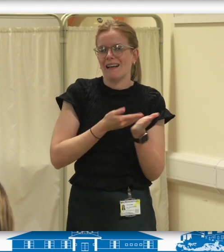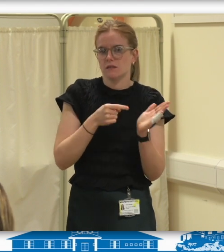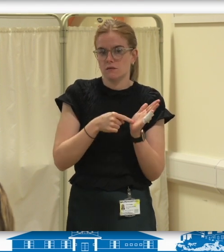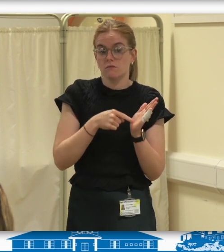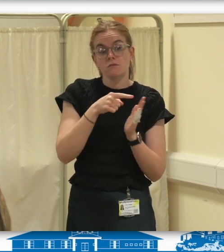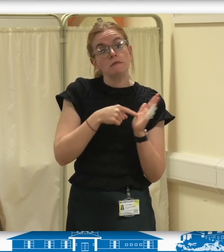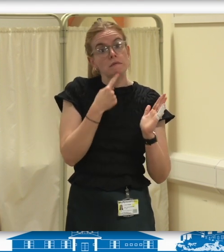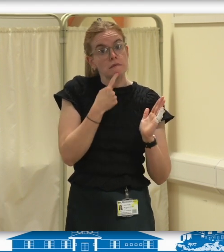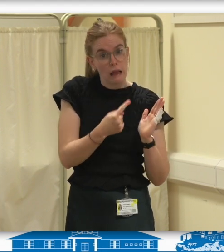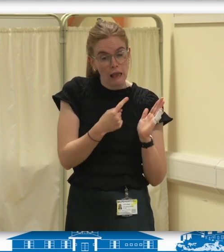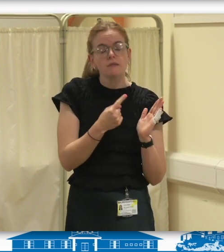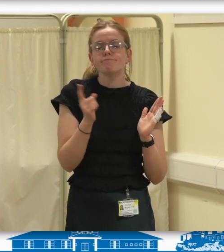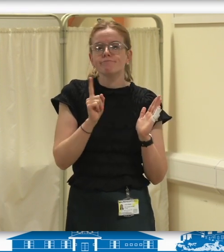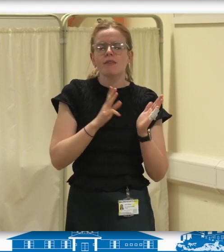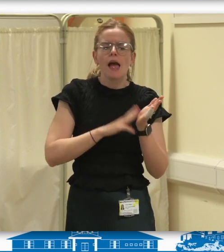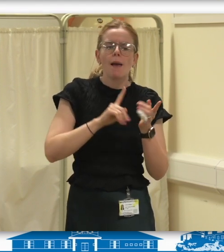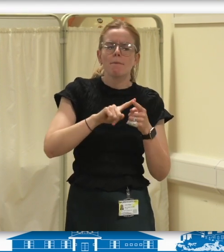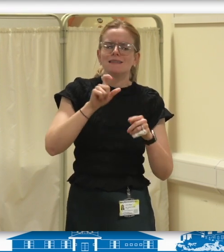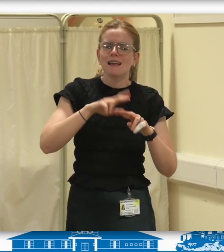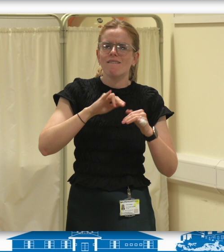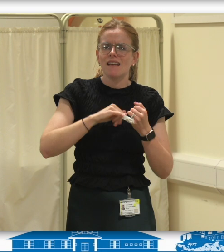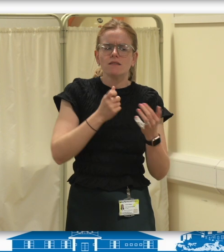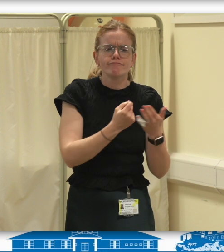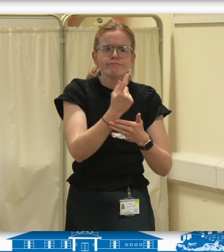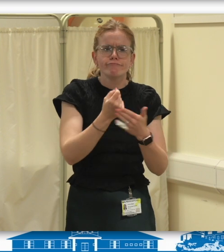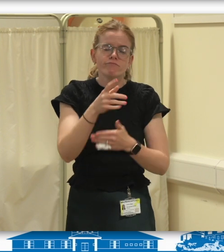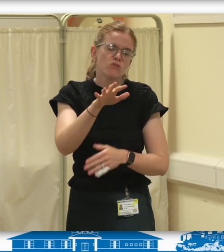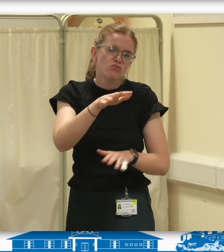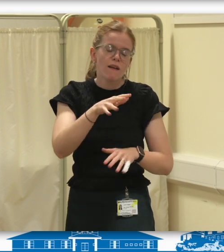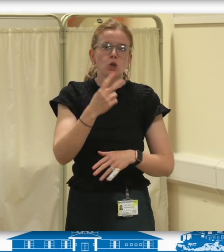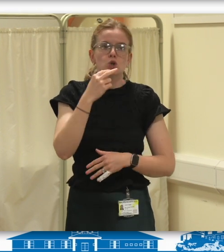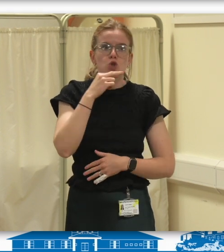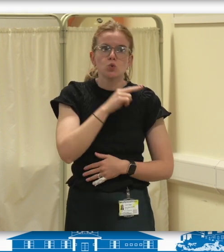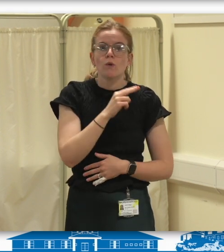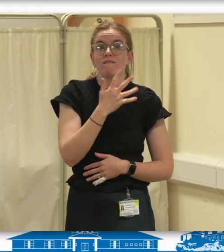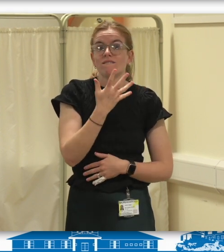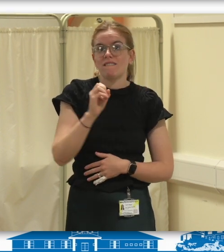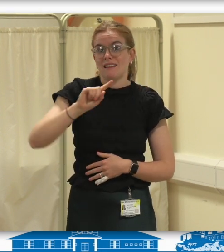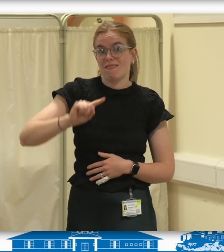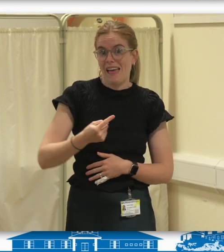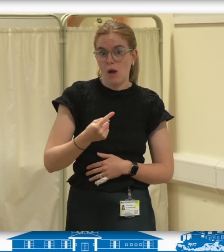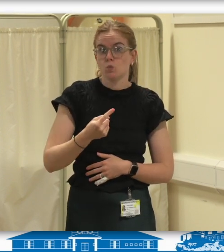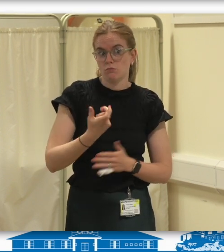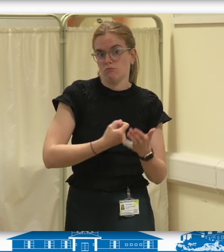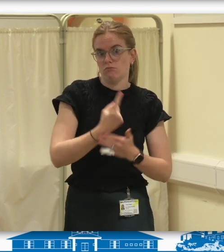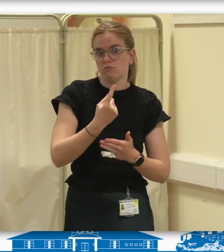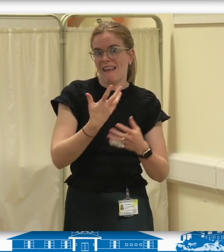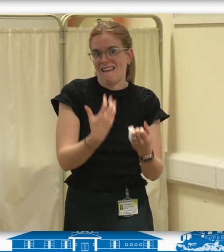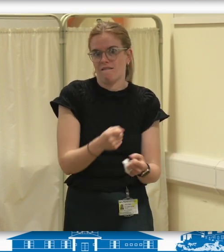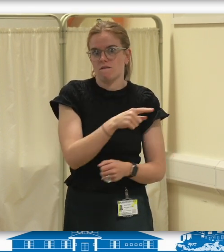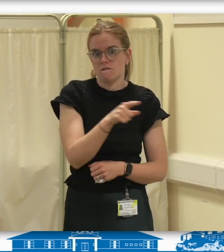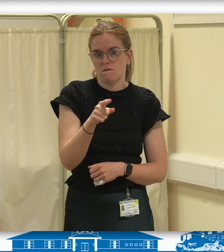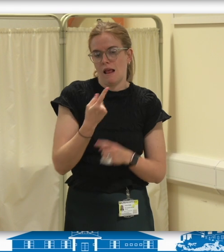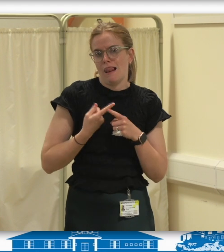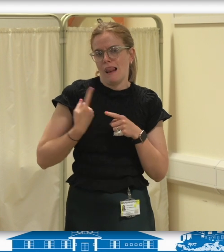said that the incidence of ME/CFS is around 250,000. Last year, Sams and